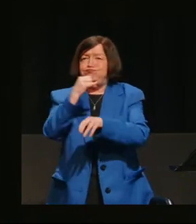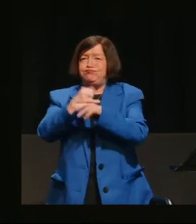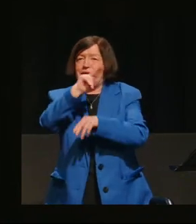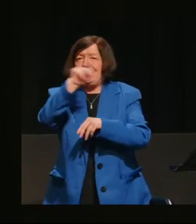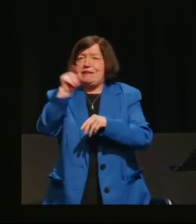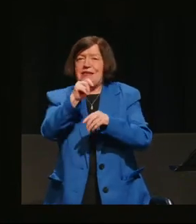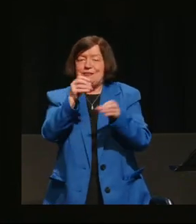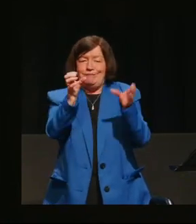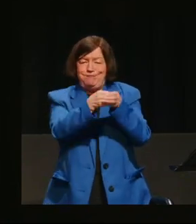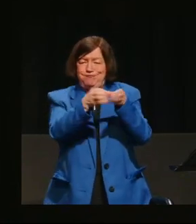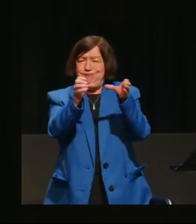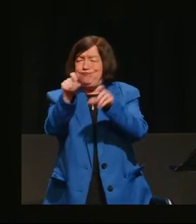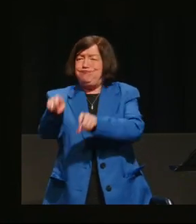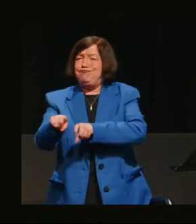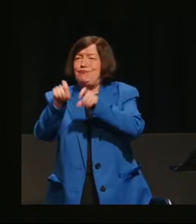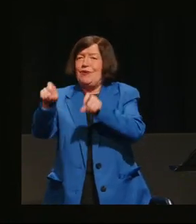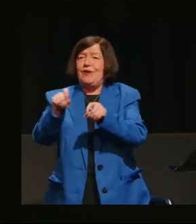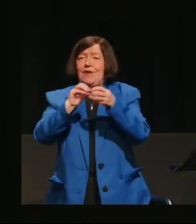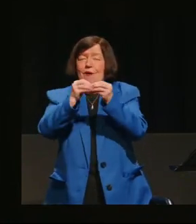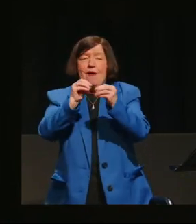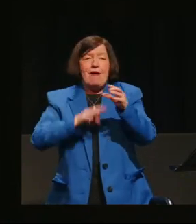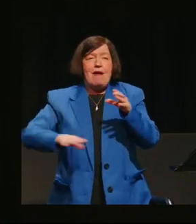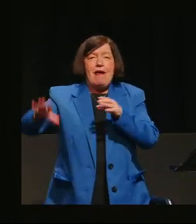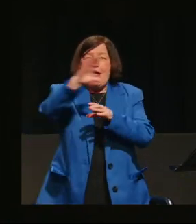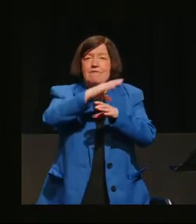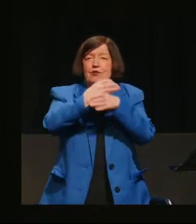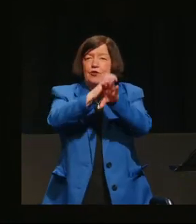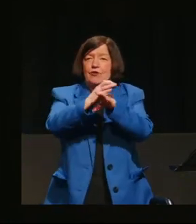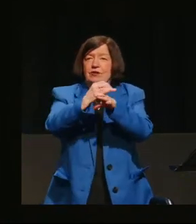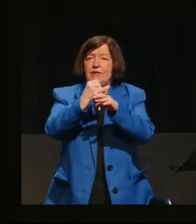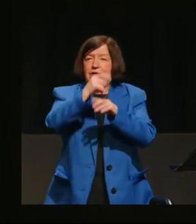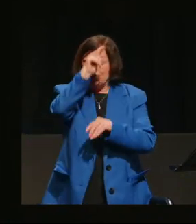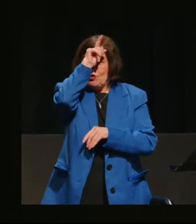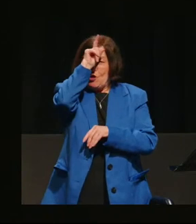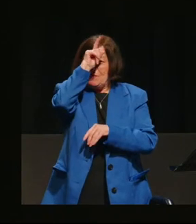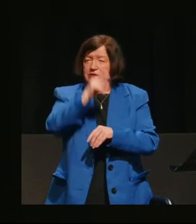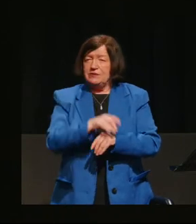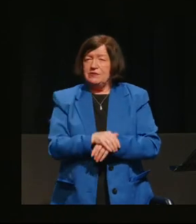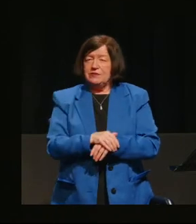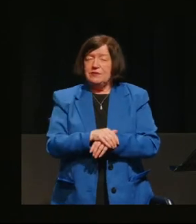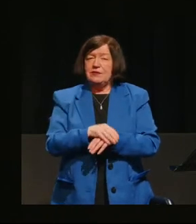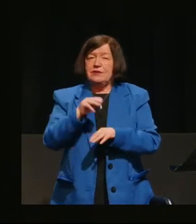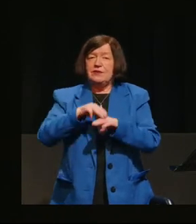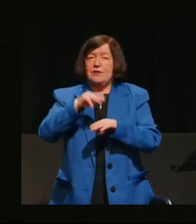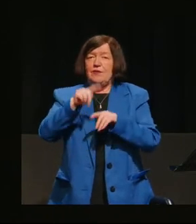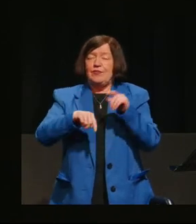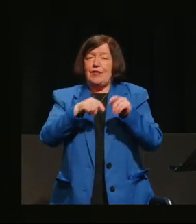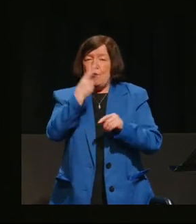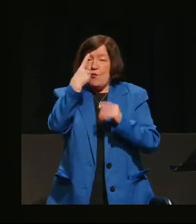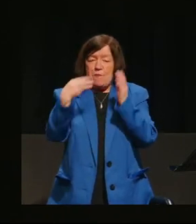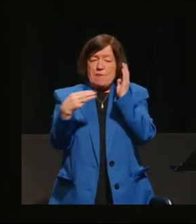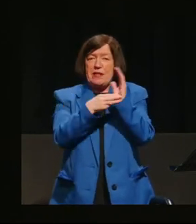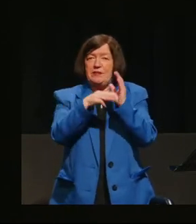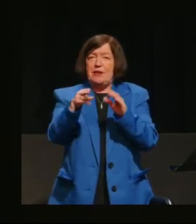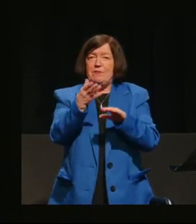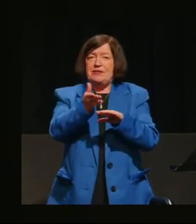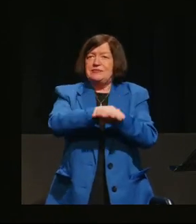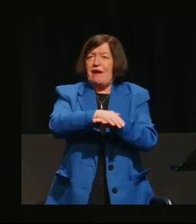ghettos, which were created in every country occupied by Germany. More than 1 million people died in